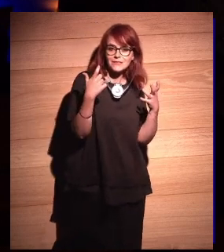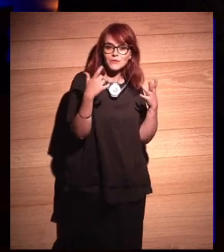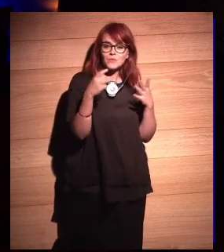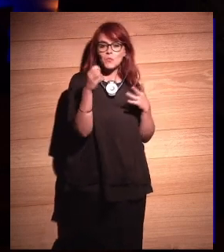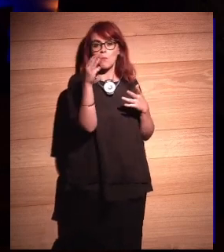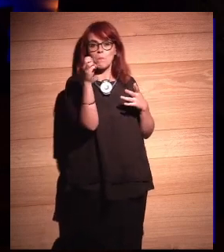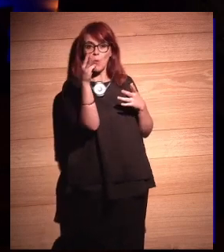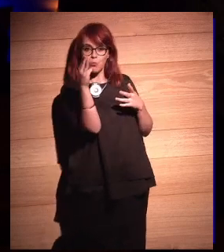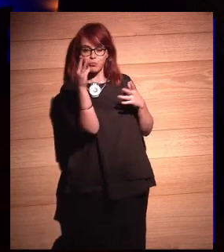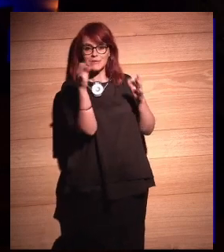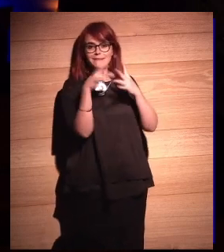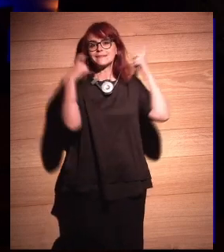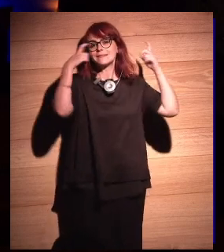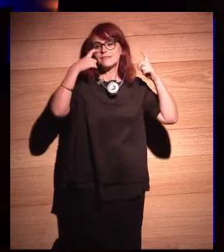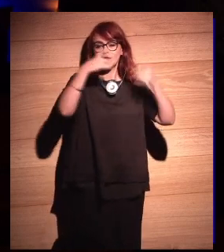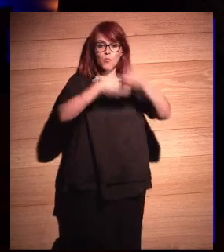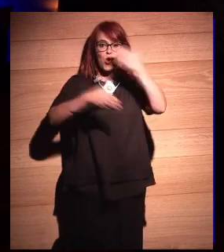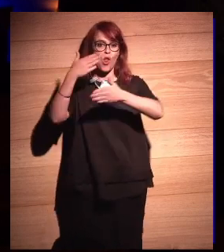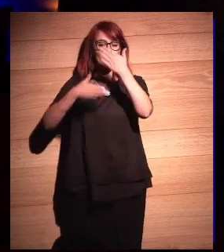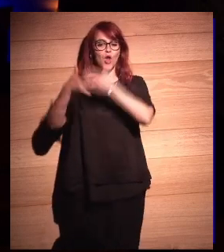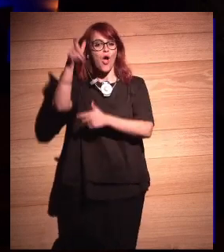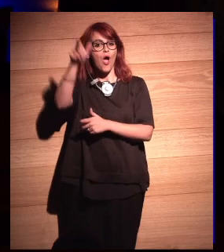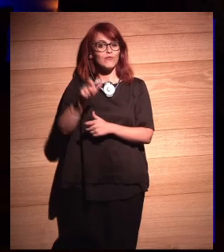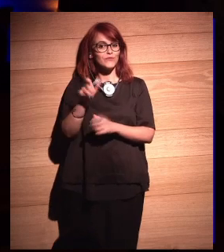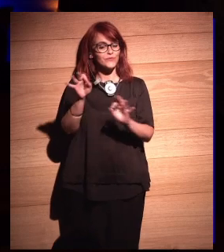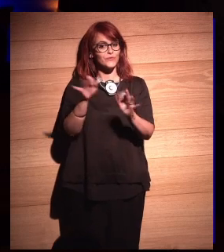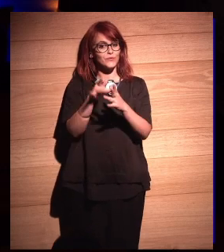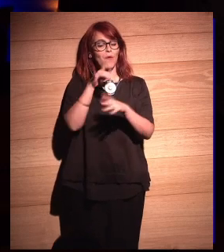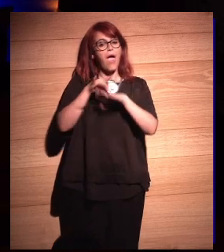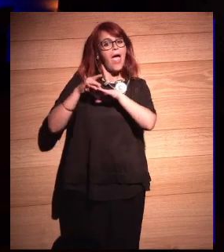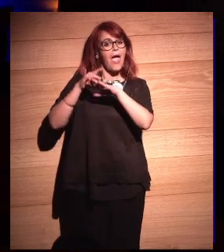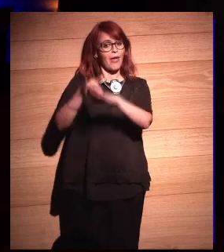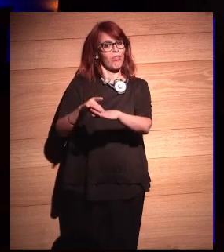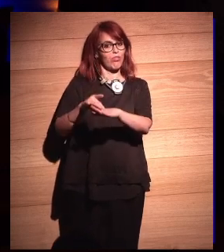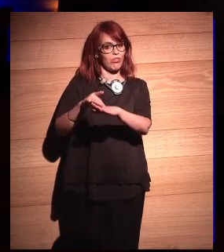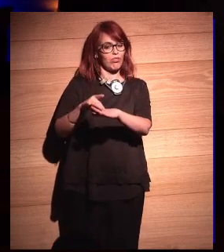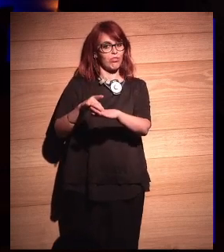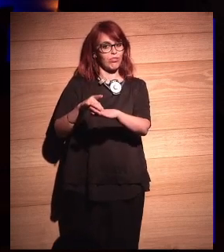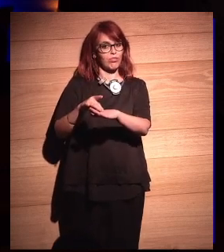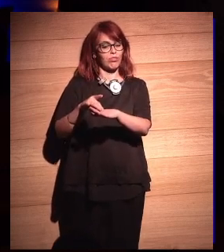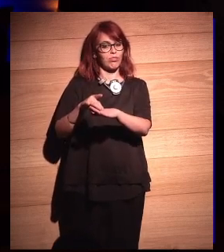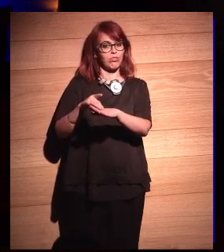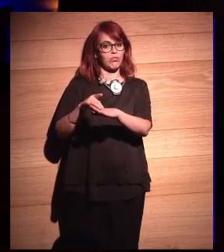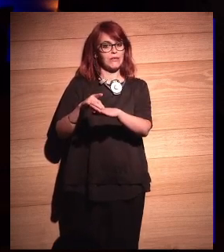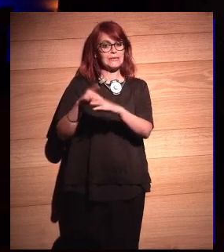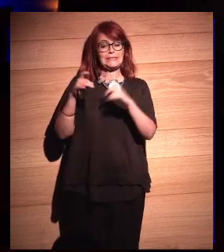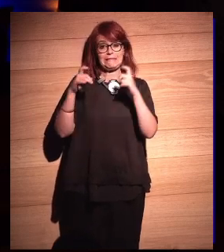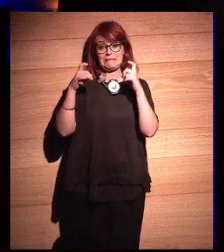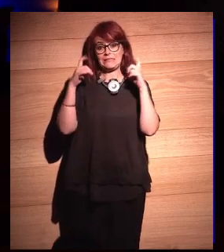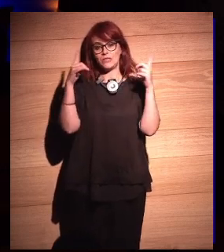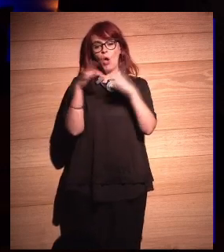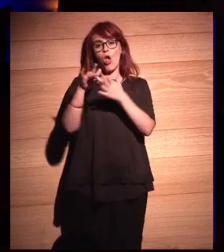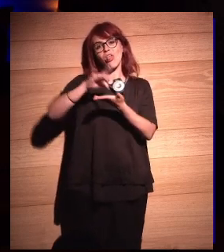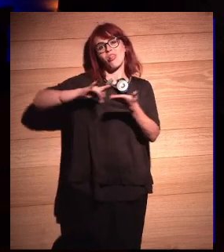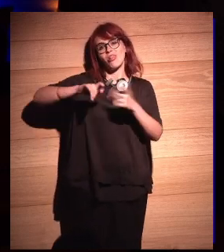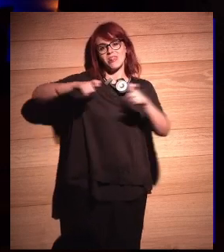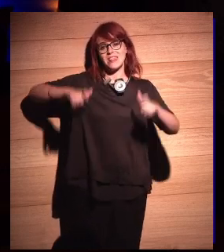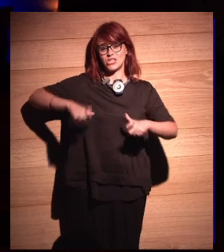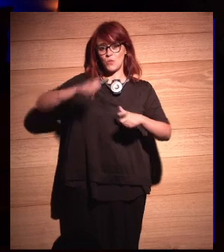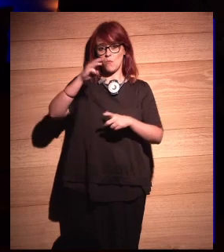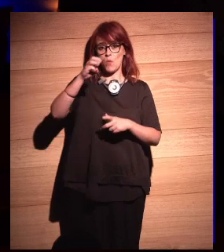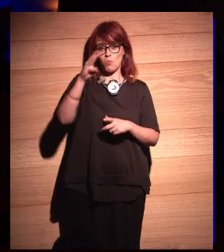a hit, and that kind of made me stop writing anything. And they really liked calling